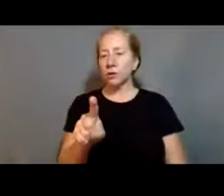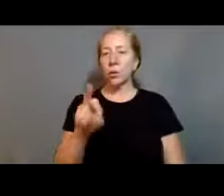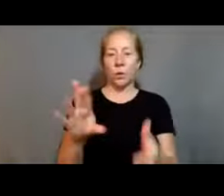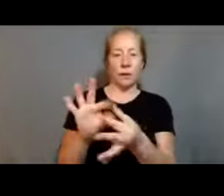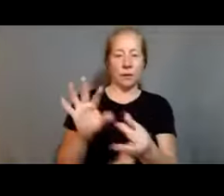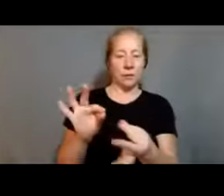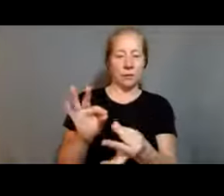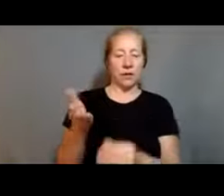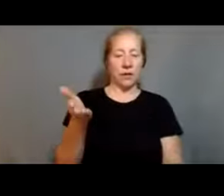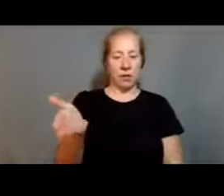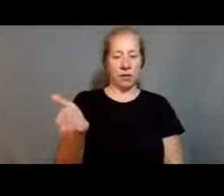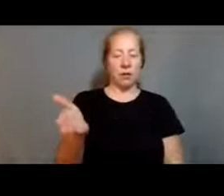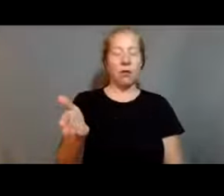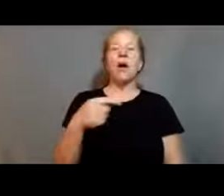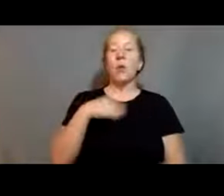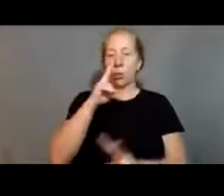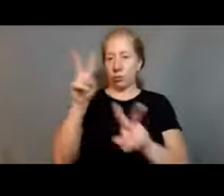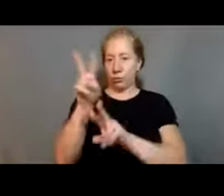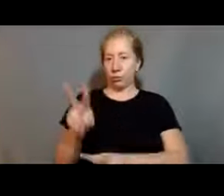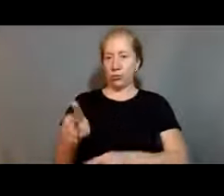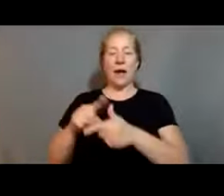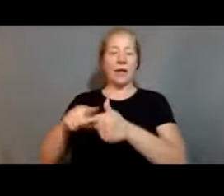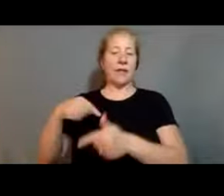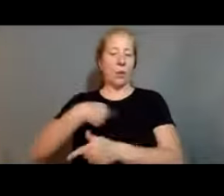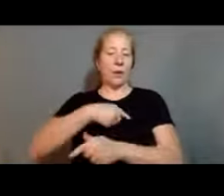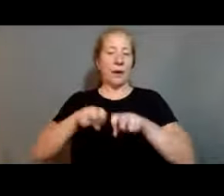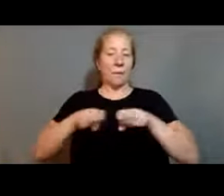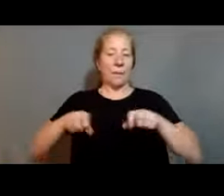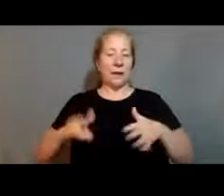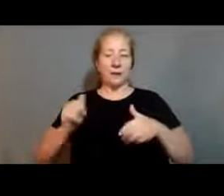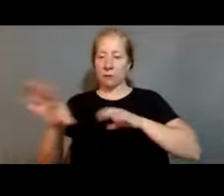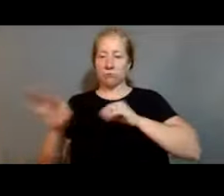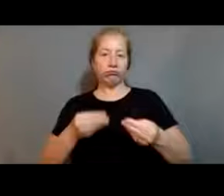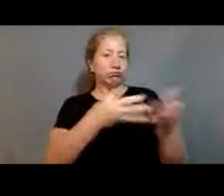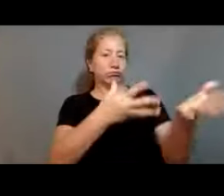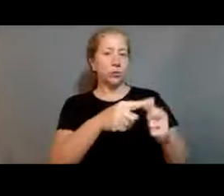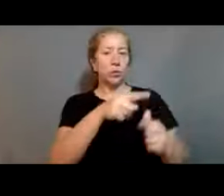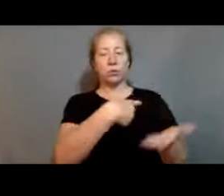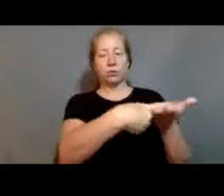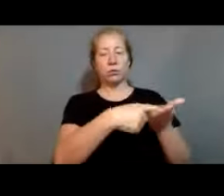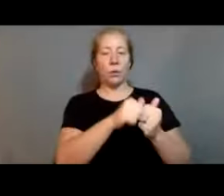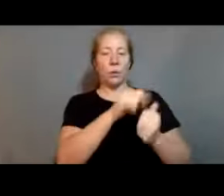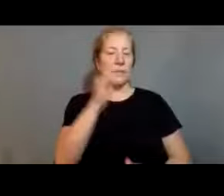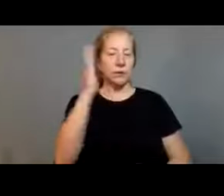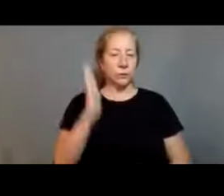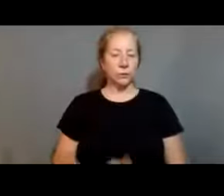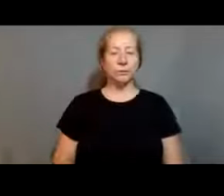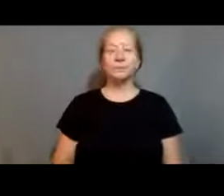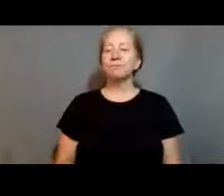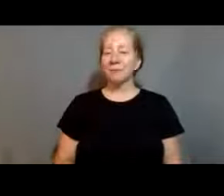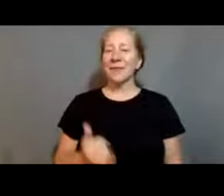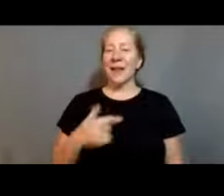comments, and we will bring those up to the floor. And with that, I'd like to introduce our speaker and